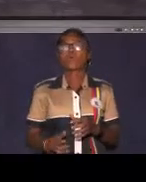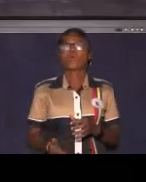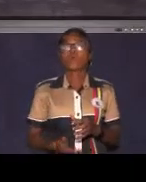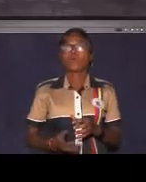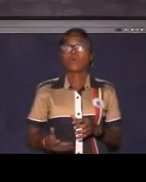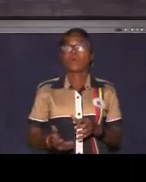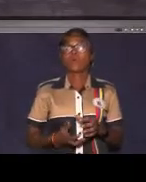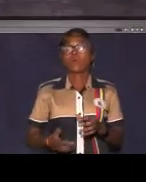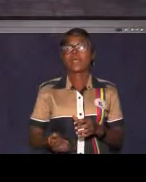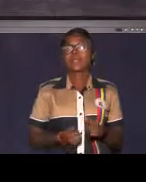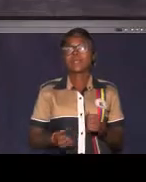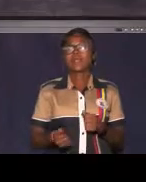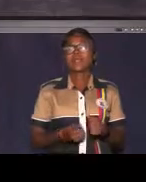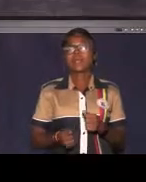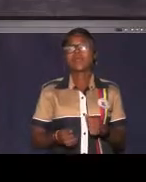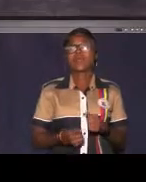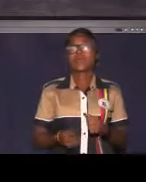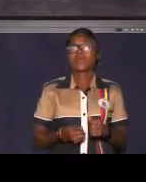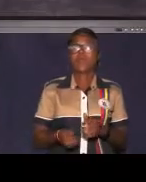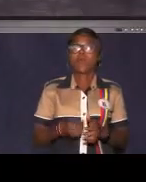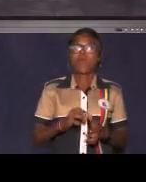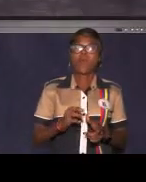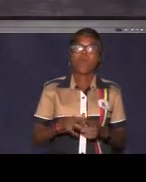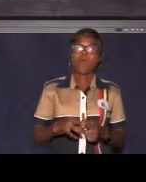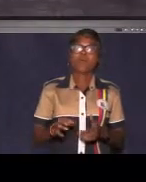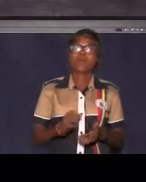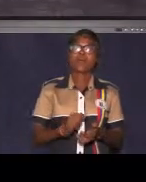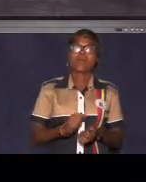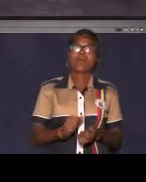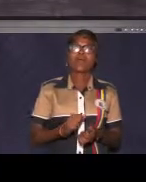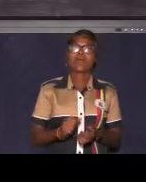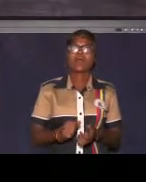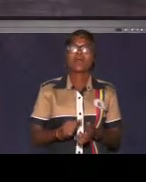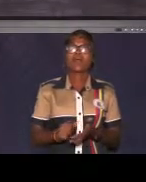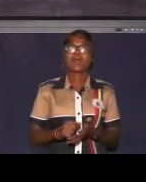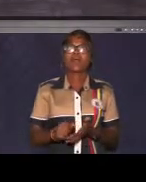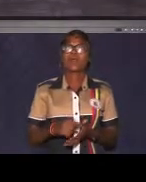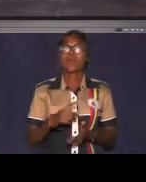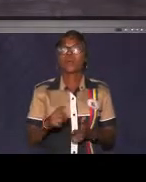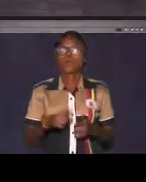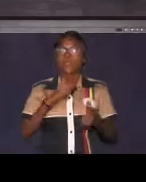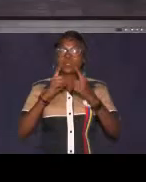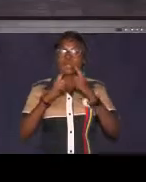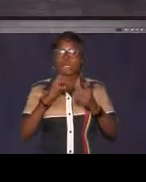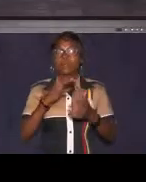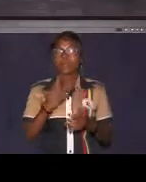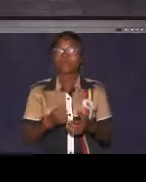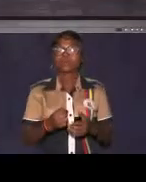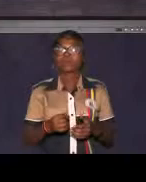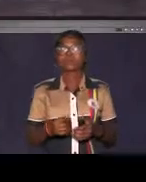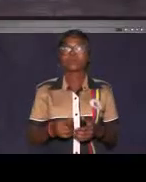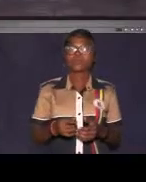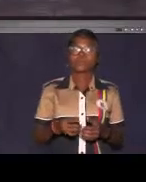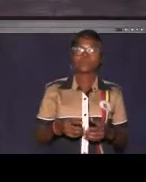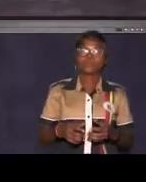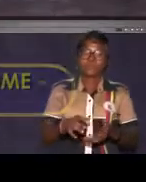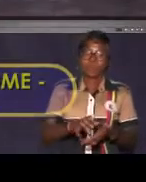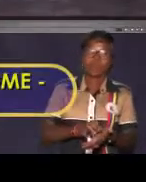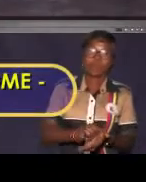grounded or grinded or ground. For example, when talking about